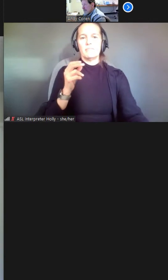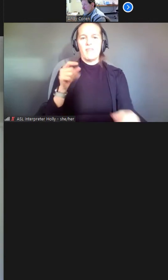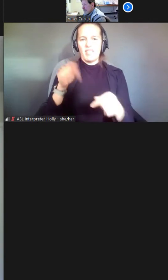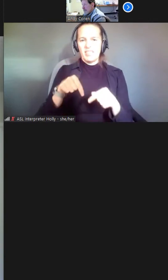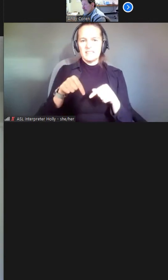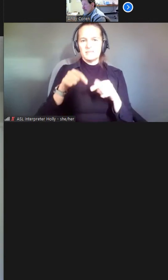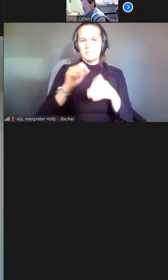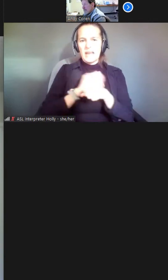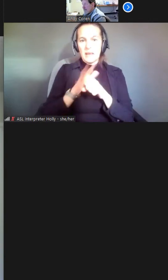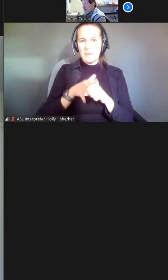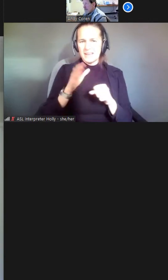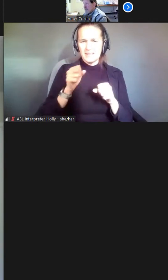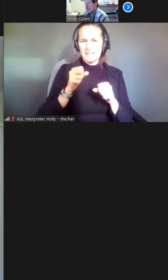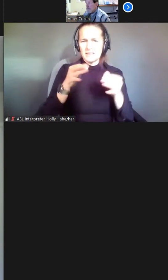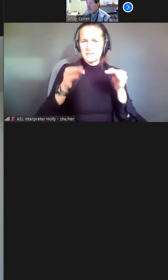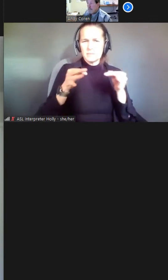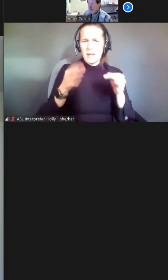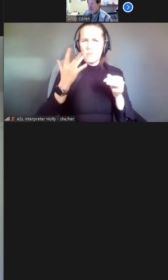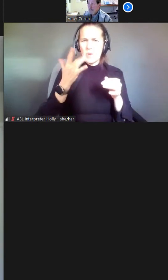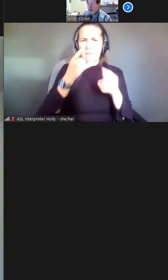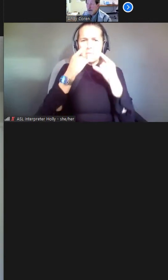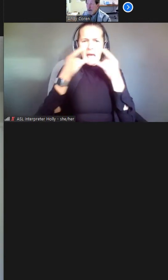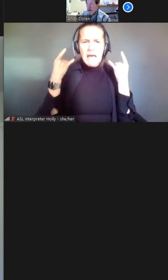still necessary?